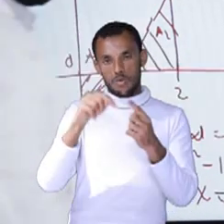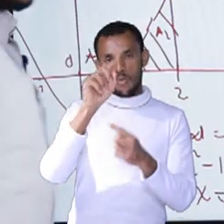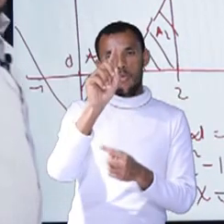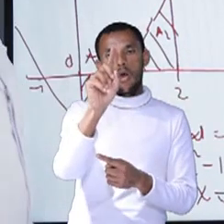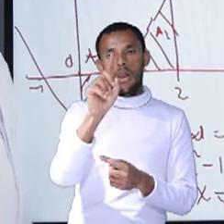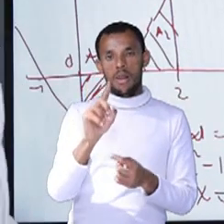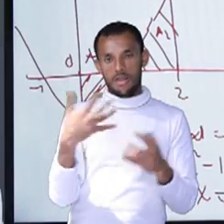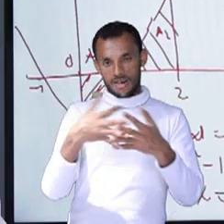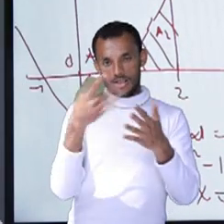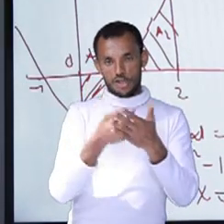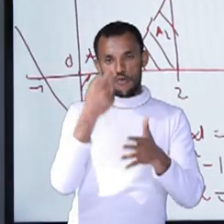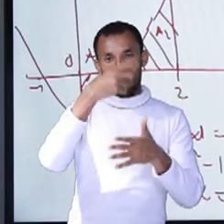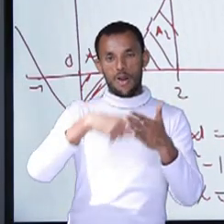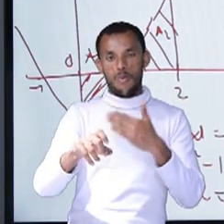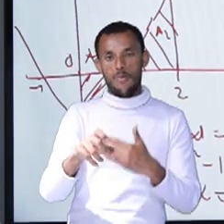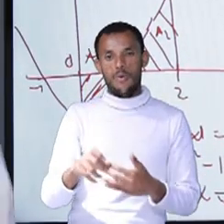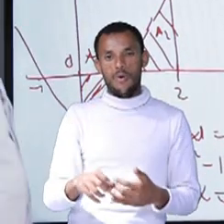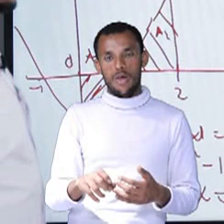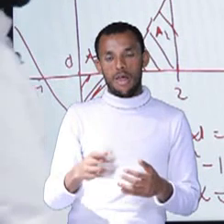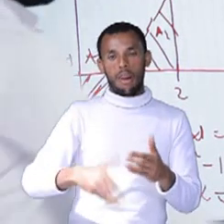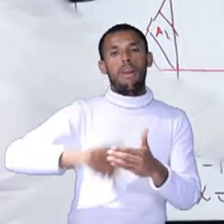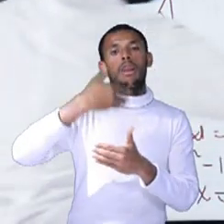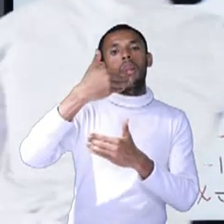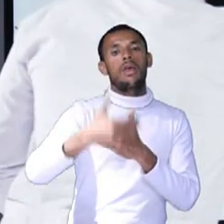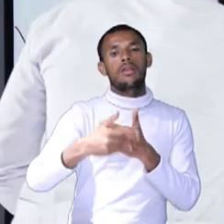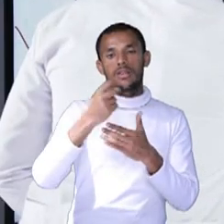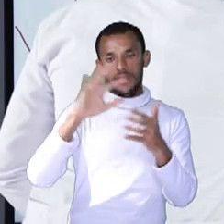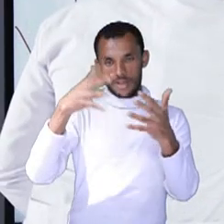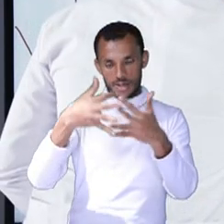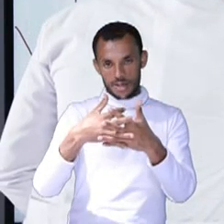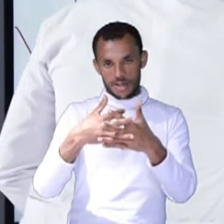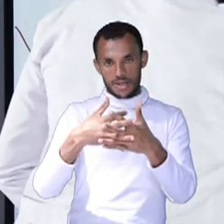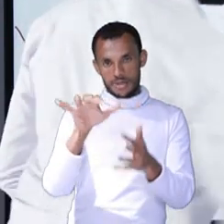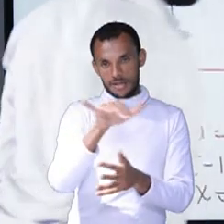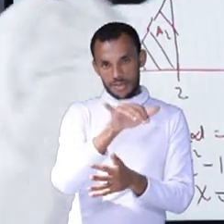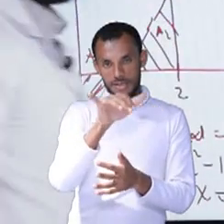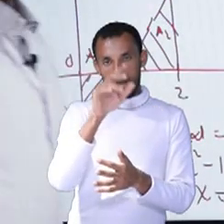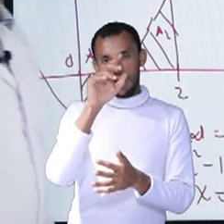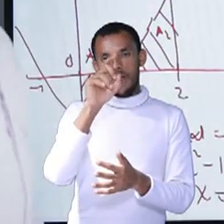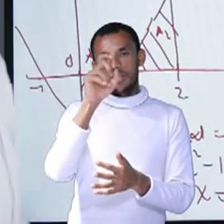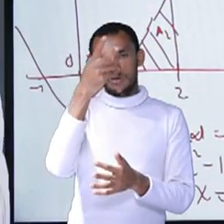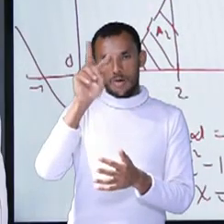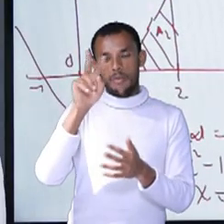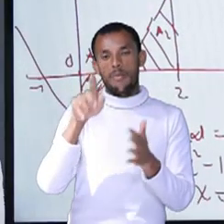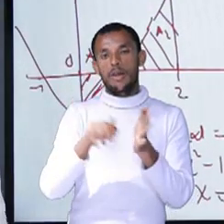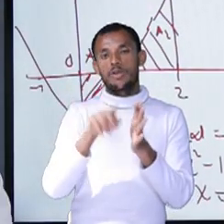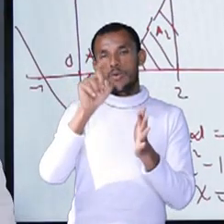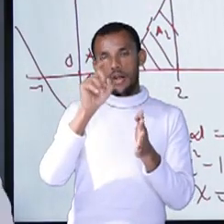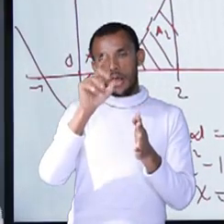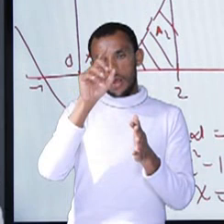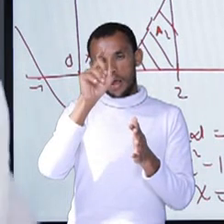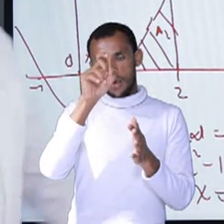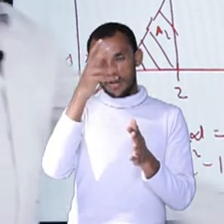You integrate this value, you will value this value. Next, the integration here the same, it is x squared minus 1, it is x cubed over